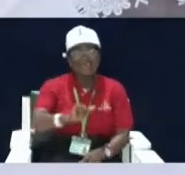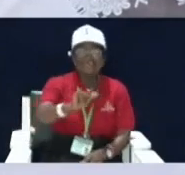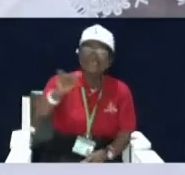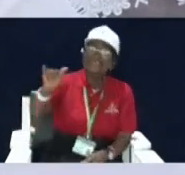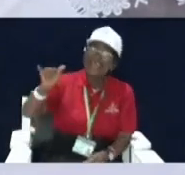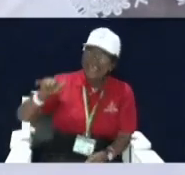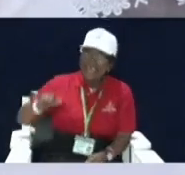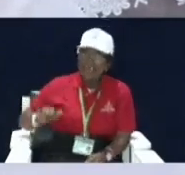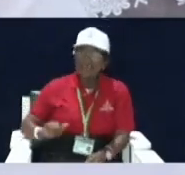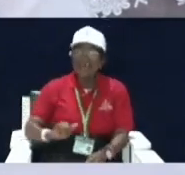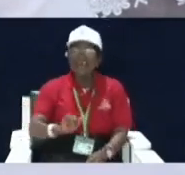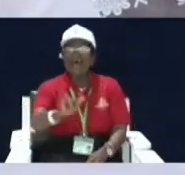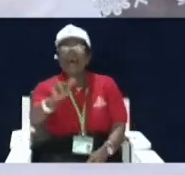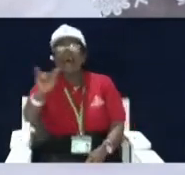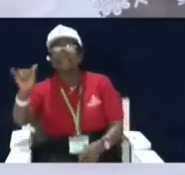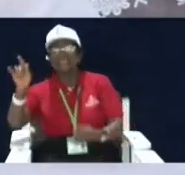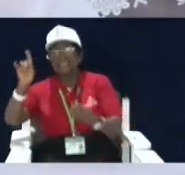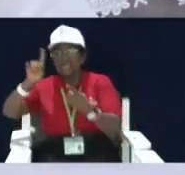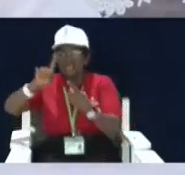everlasting.